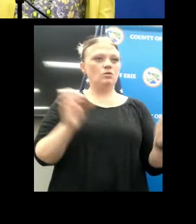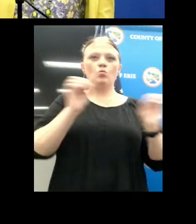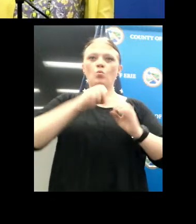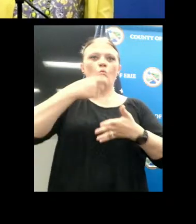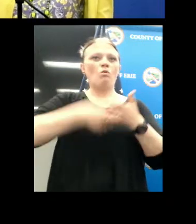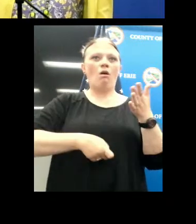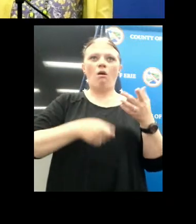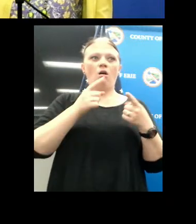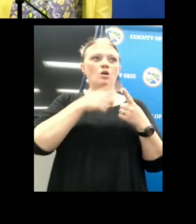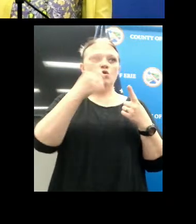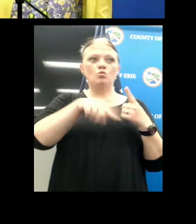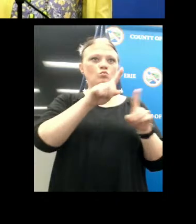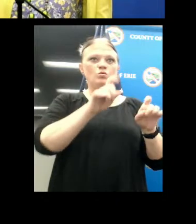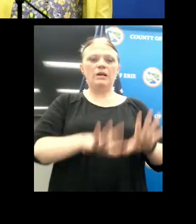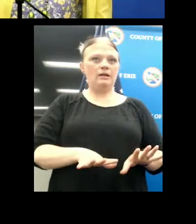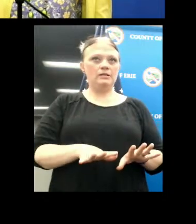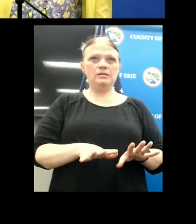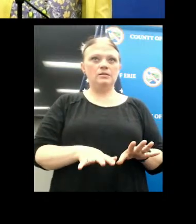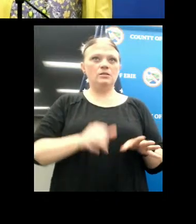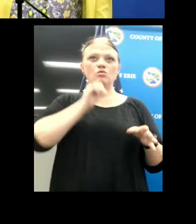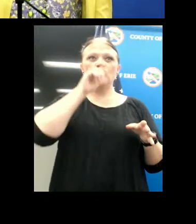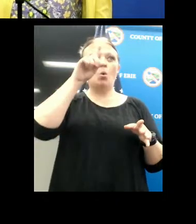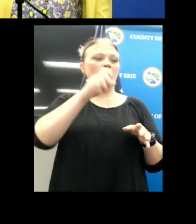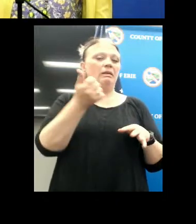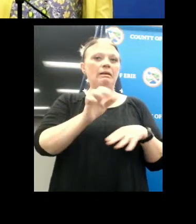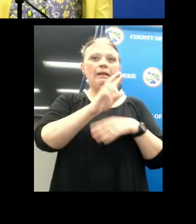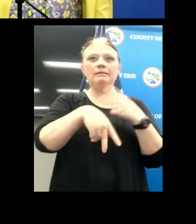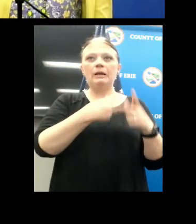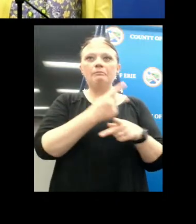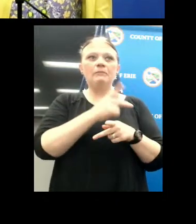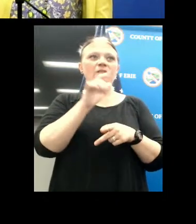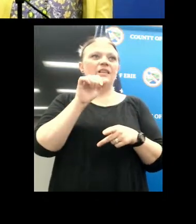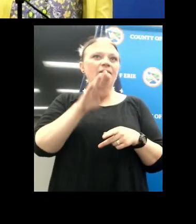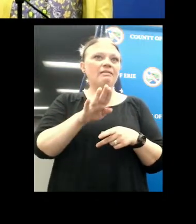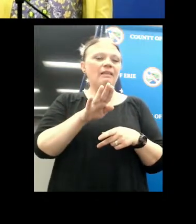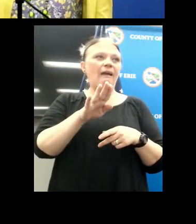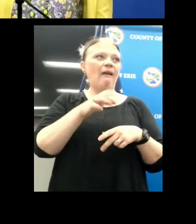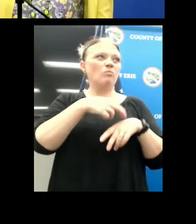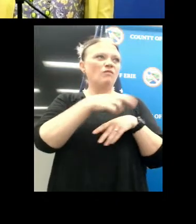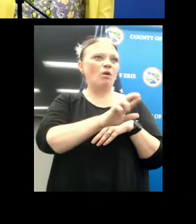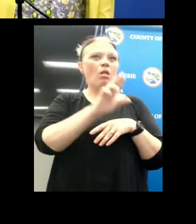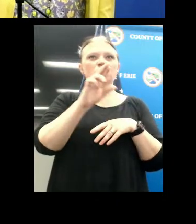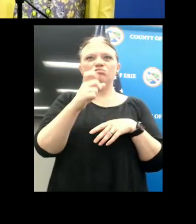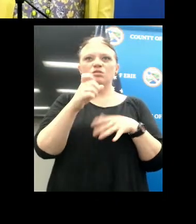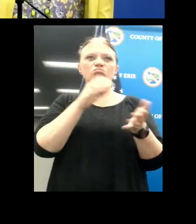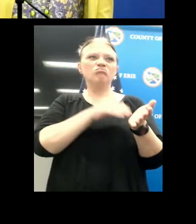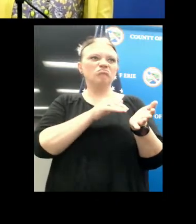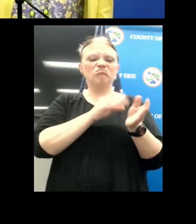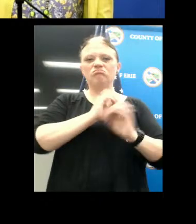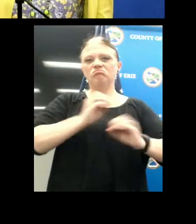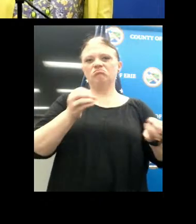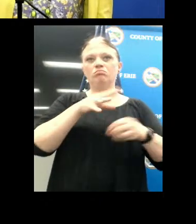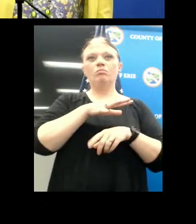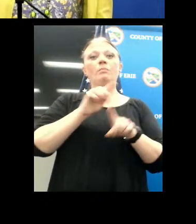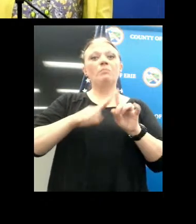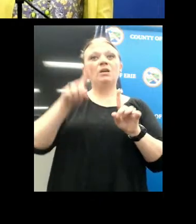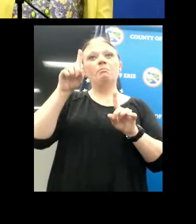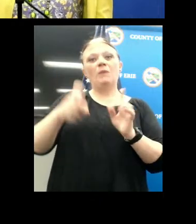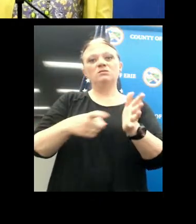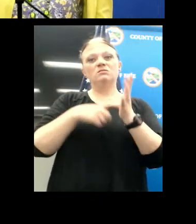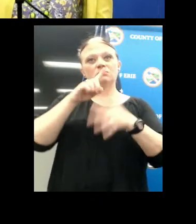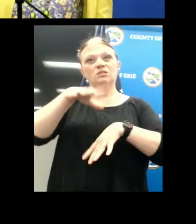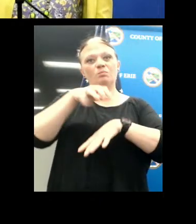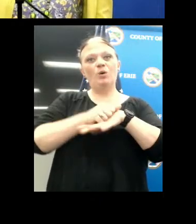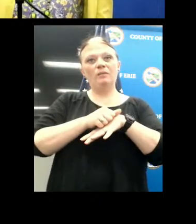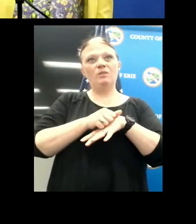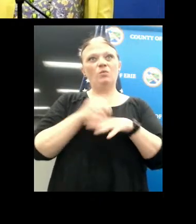no cost to those who are tested. You don't need any type of lab rec or doctor's order. It is by appointment only, so we